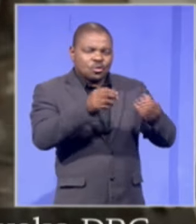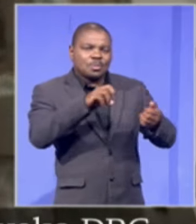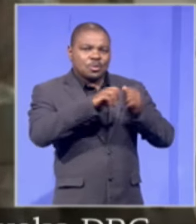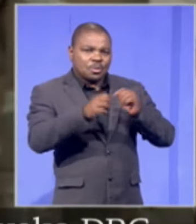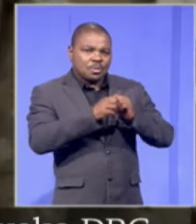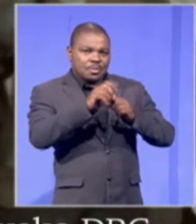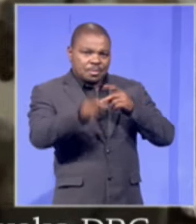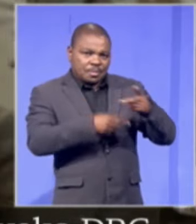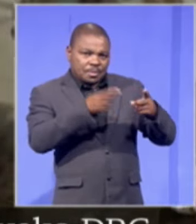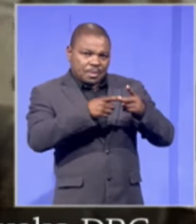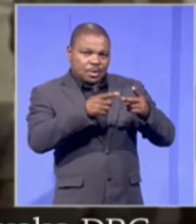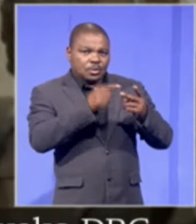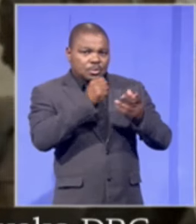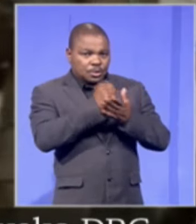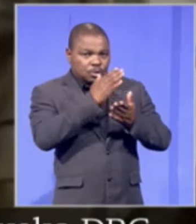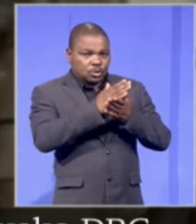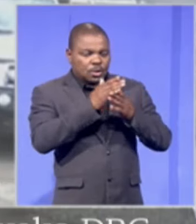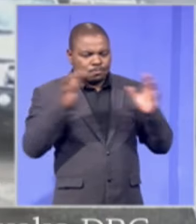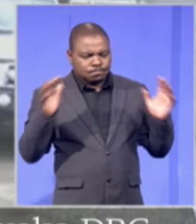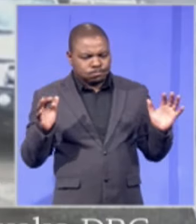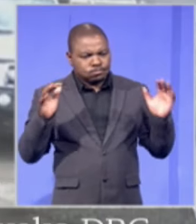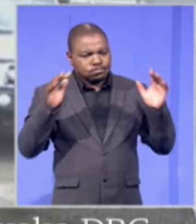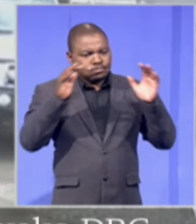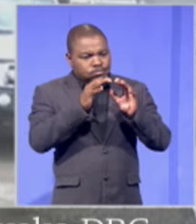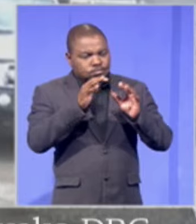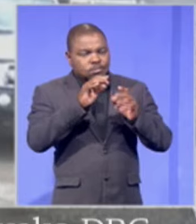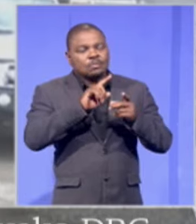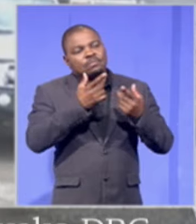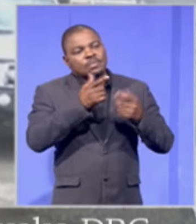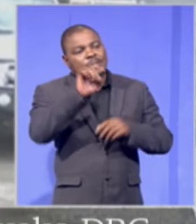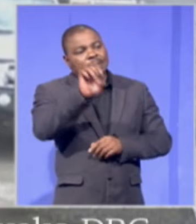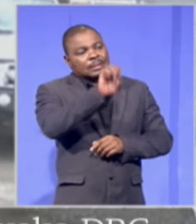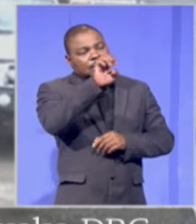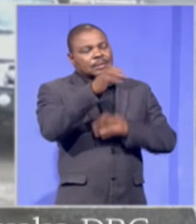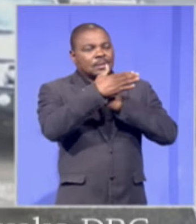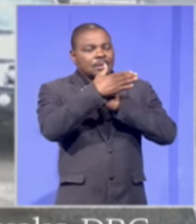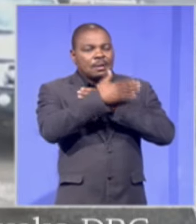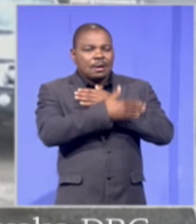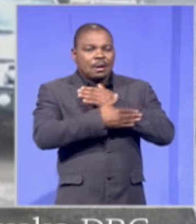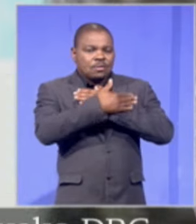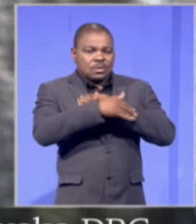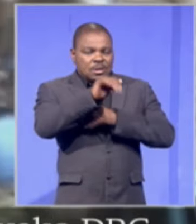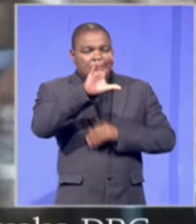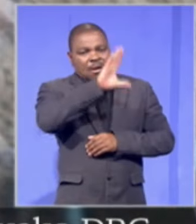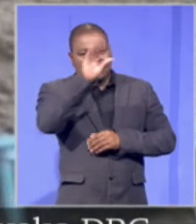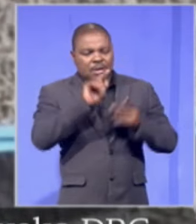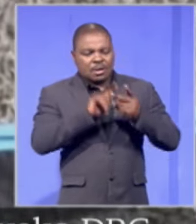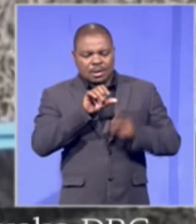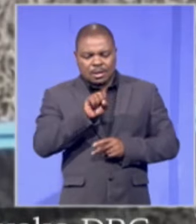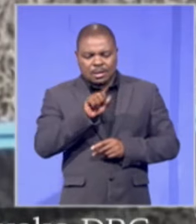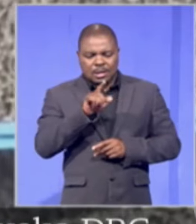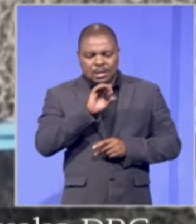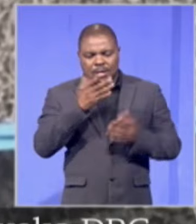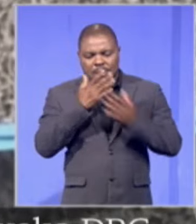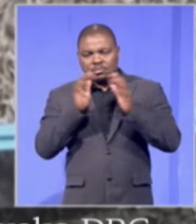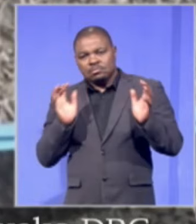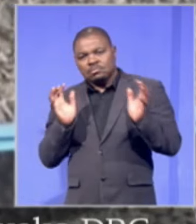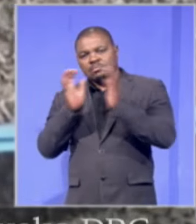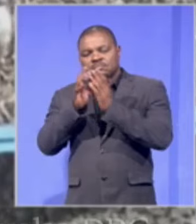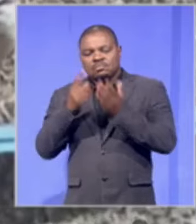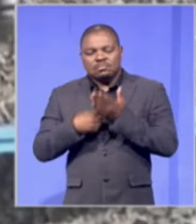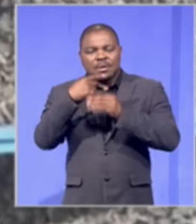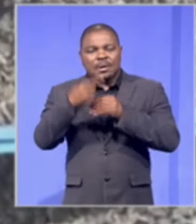ananela tshehetso ya ho tshwarwa ha seboka se tla kopanya dinaha tsa East African Community le tsa SADC ho fihlela khotso